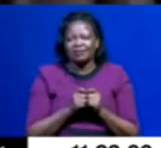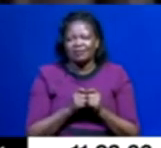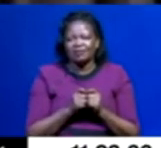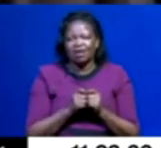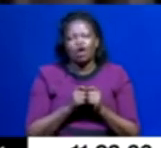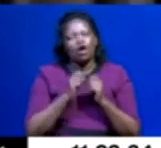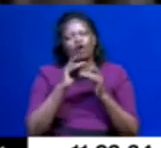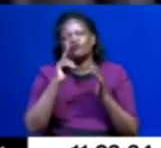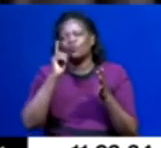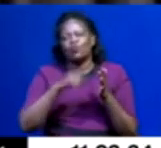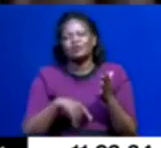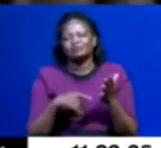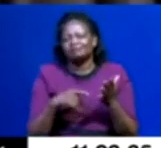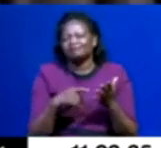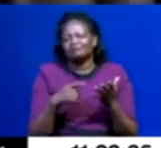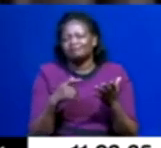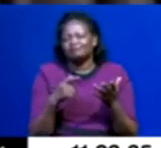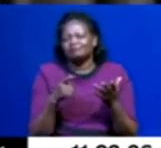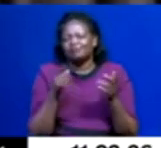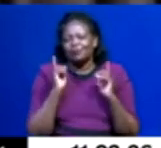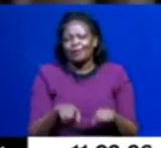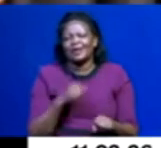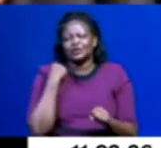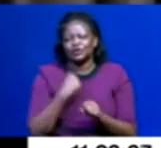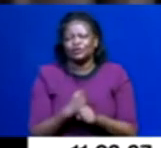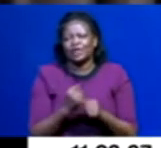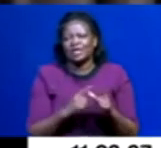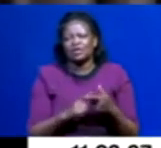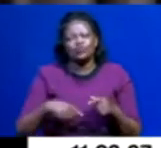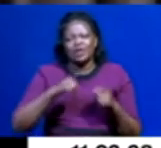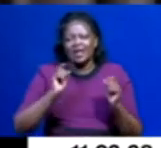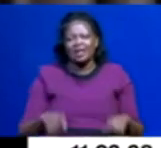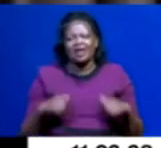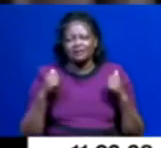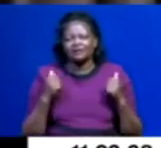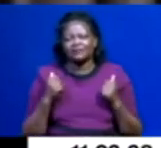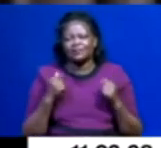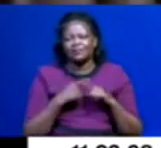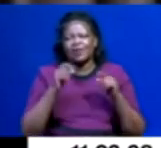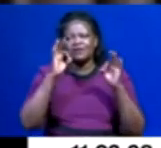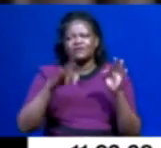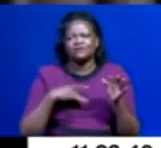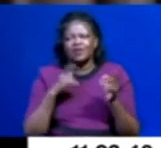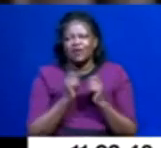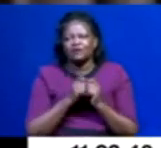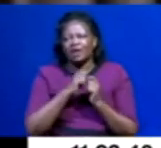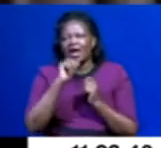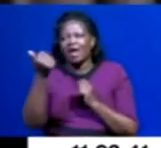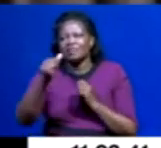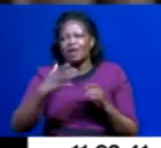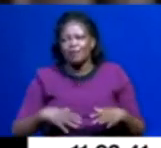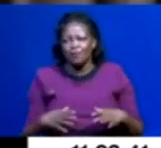of what it is that we have to do, then we are alive. But if we feel the pain of